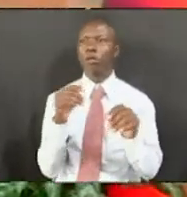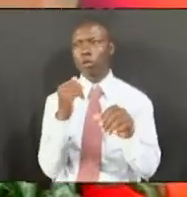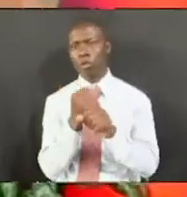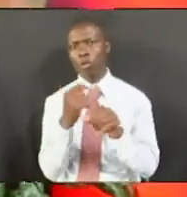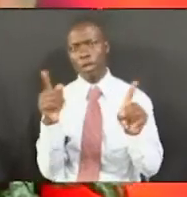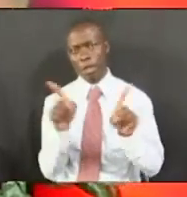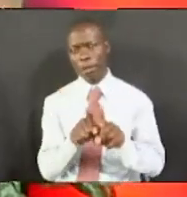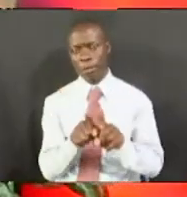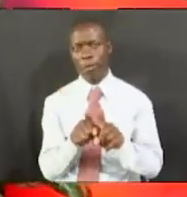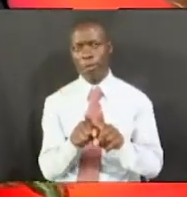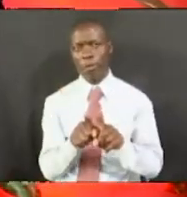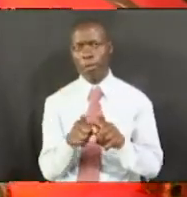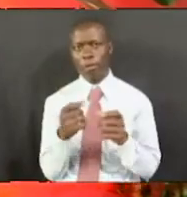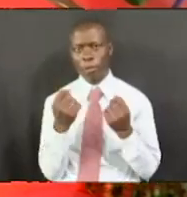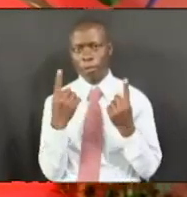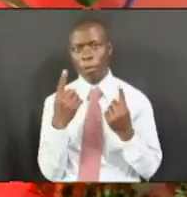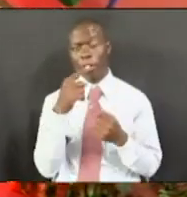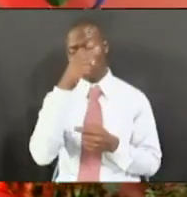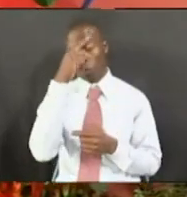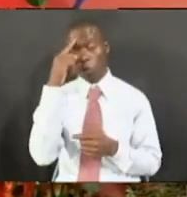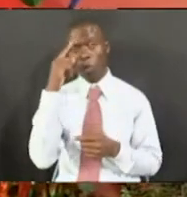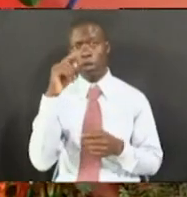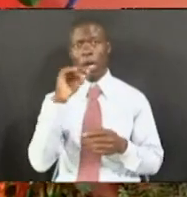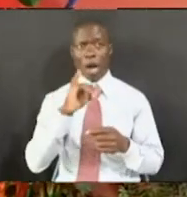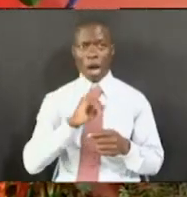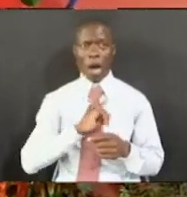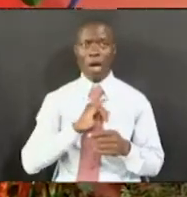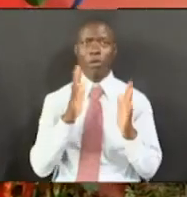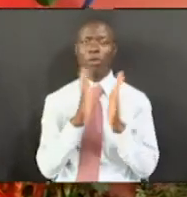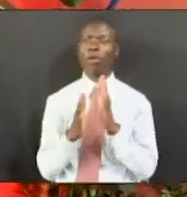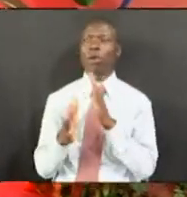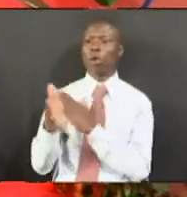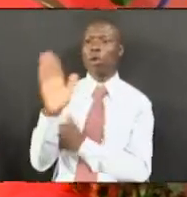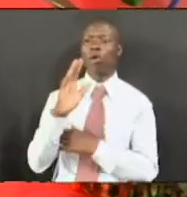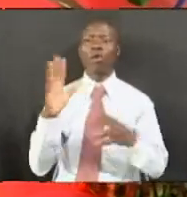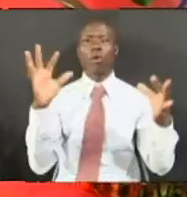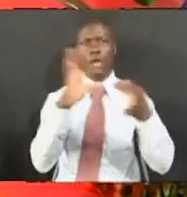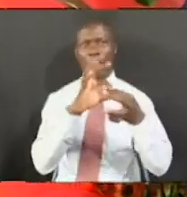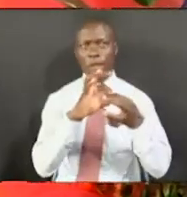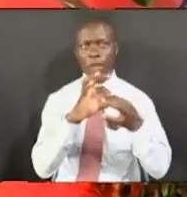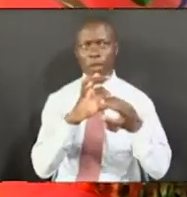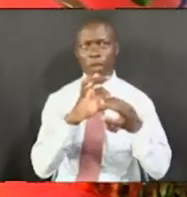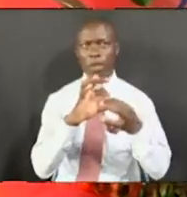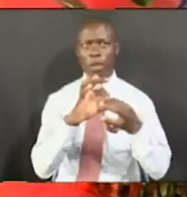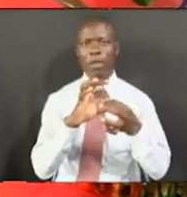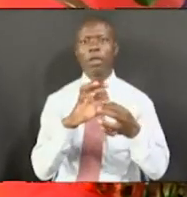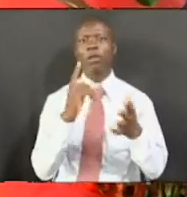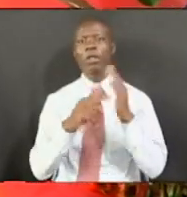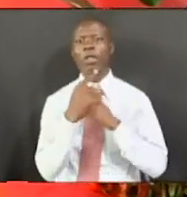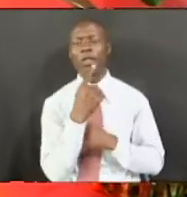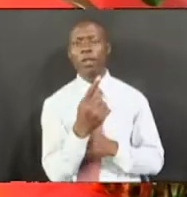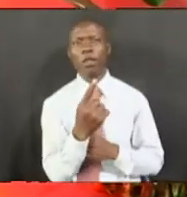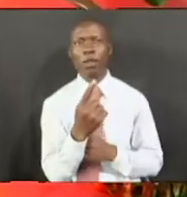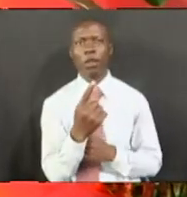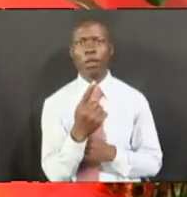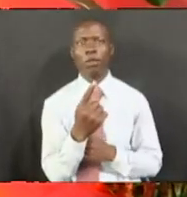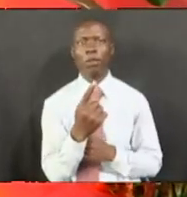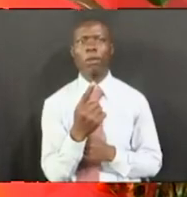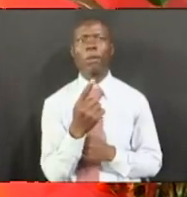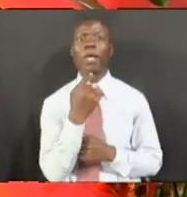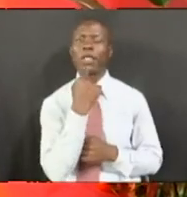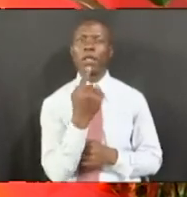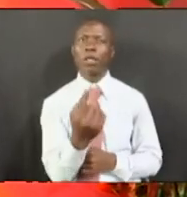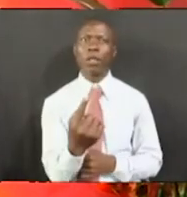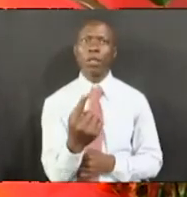now. Because I and God, we are connected. So what he says? He says, now when you sing, say